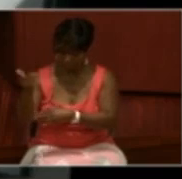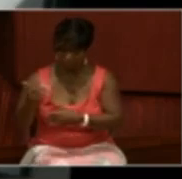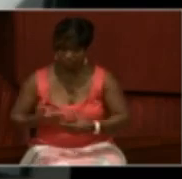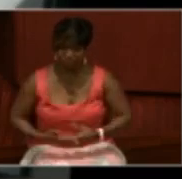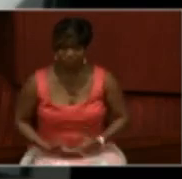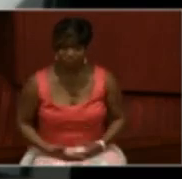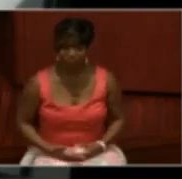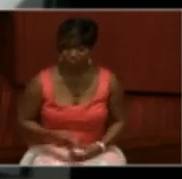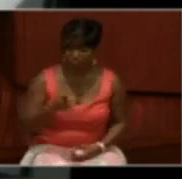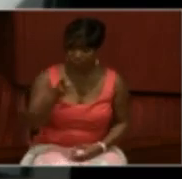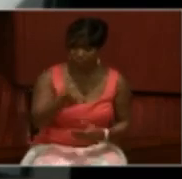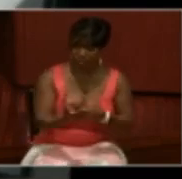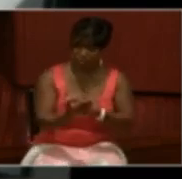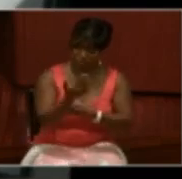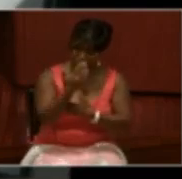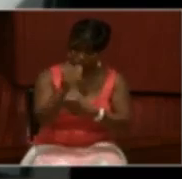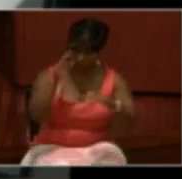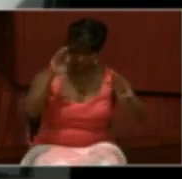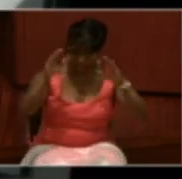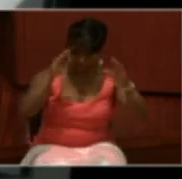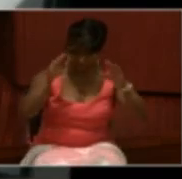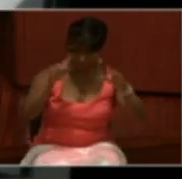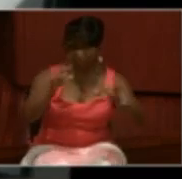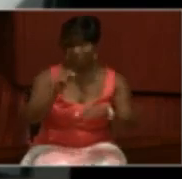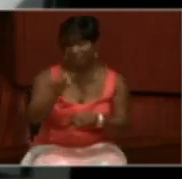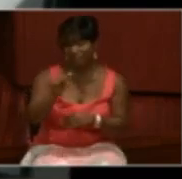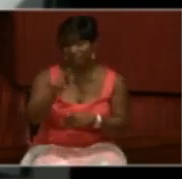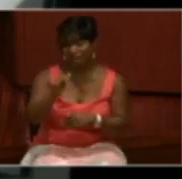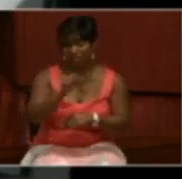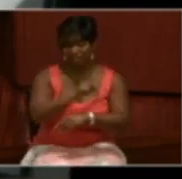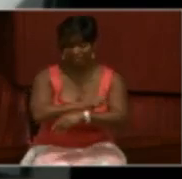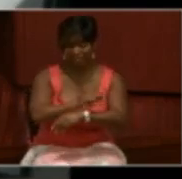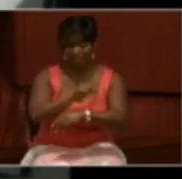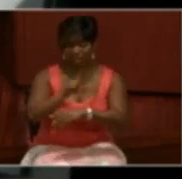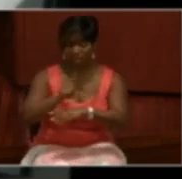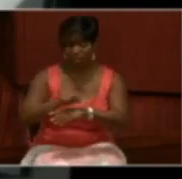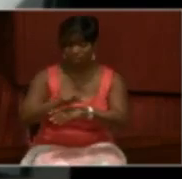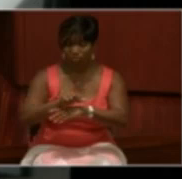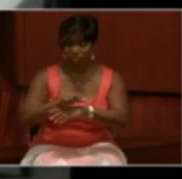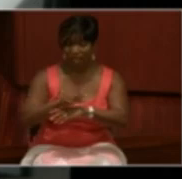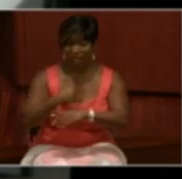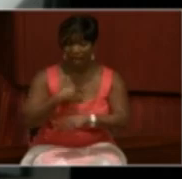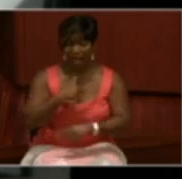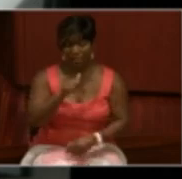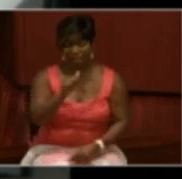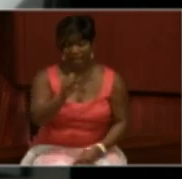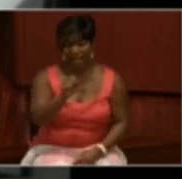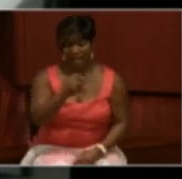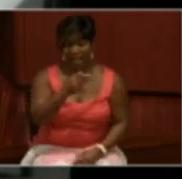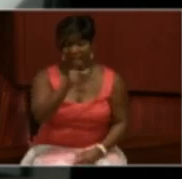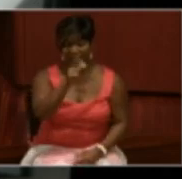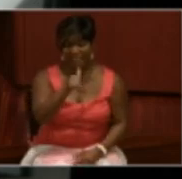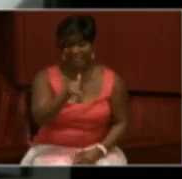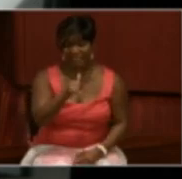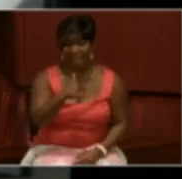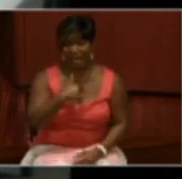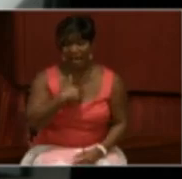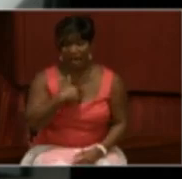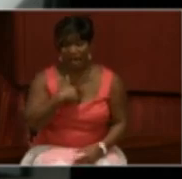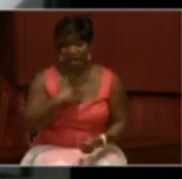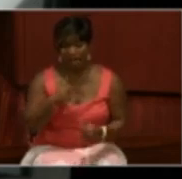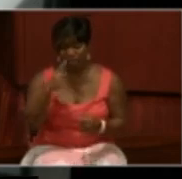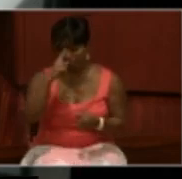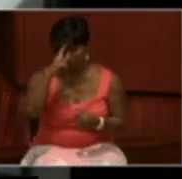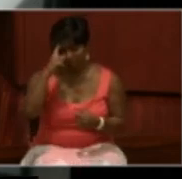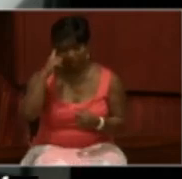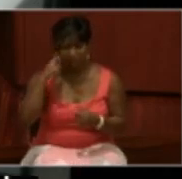Good morning. Greetings from the National Archives in St. Louis. I'm Ashley Mattingly. I'm the archivist here who works with the